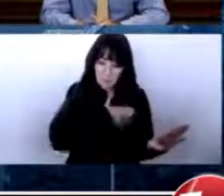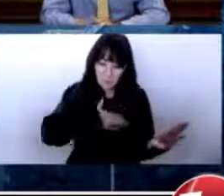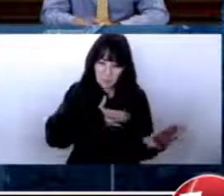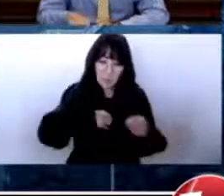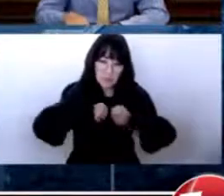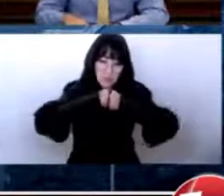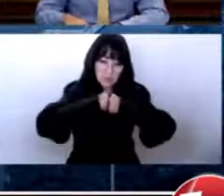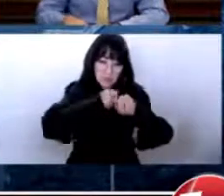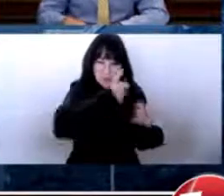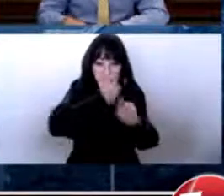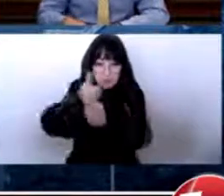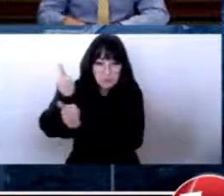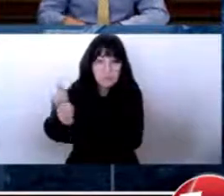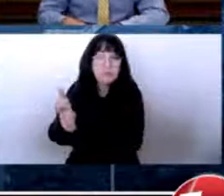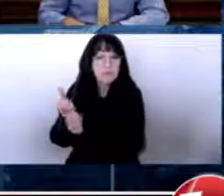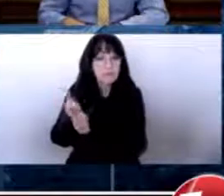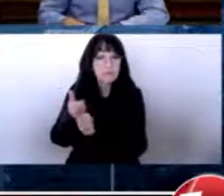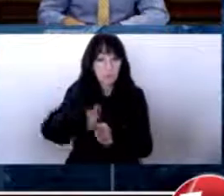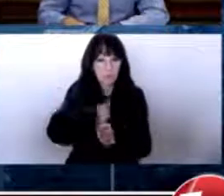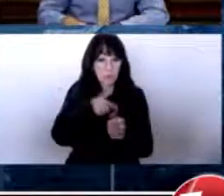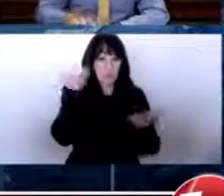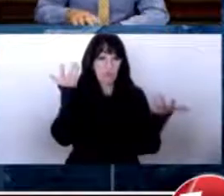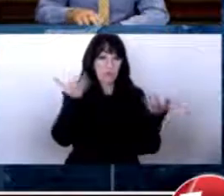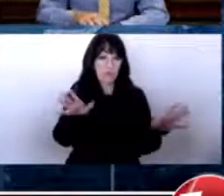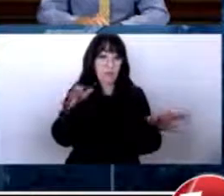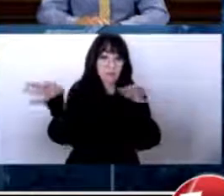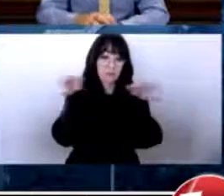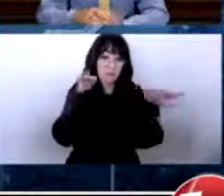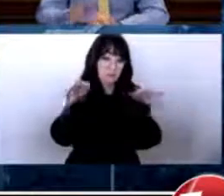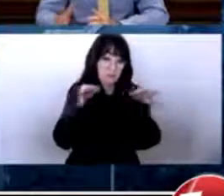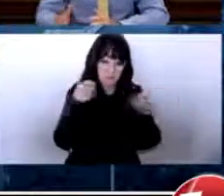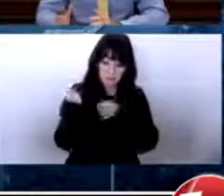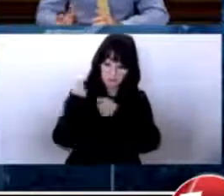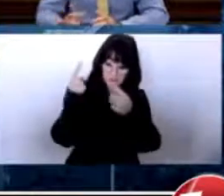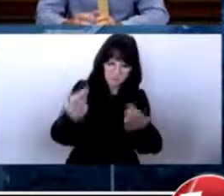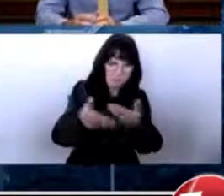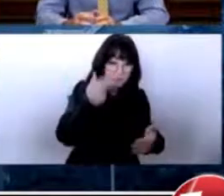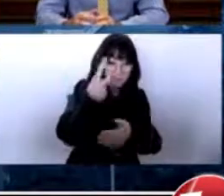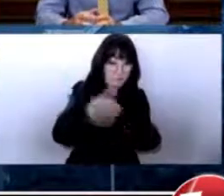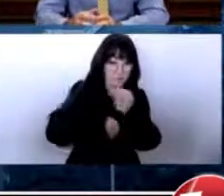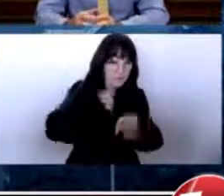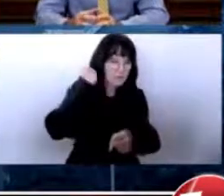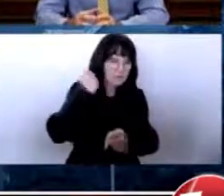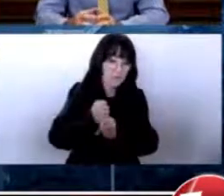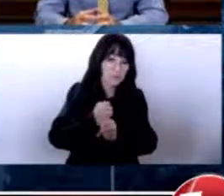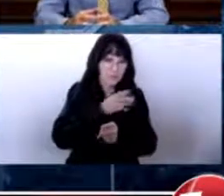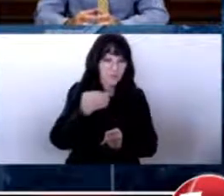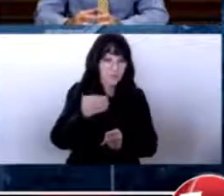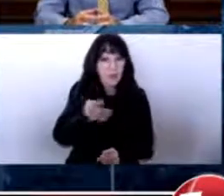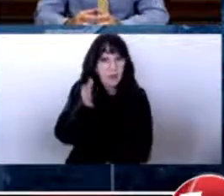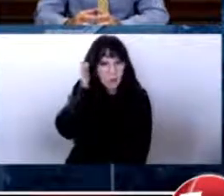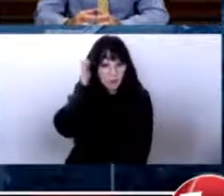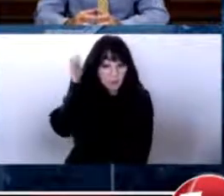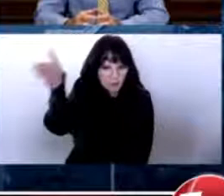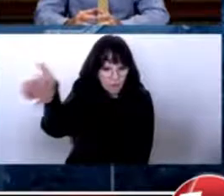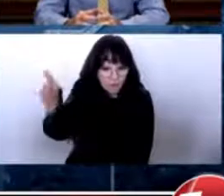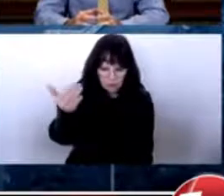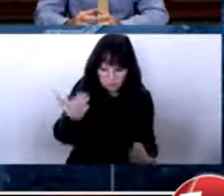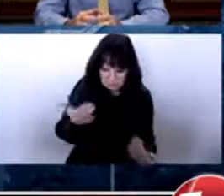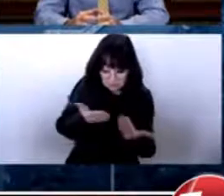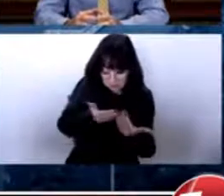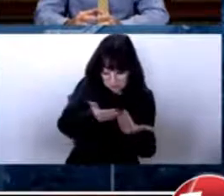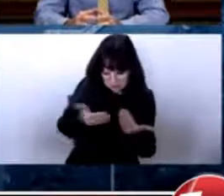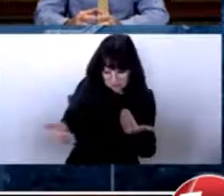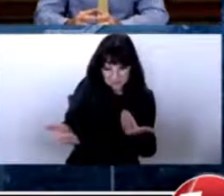talking about now for 2 years, and for the future, for the next, after